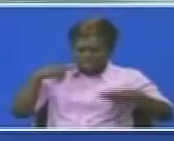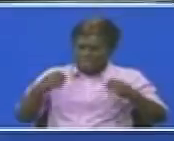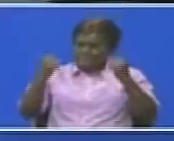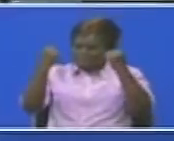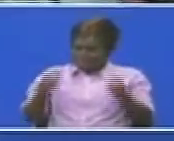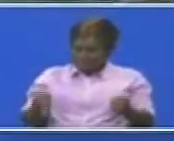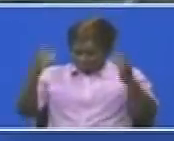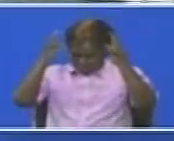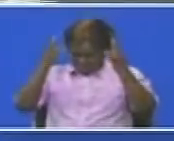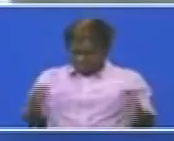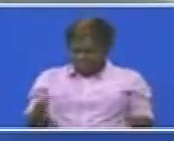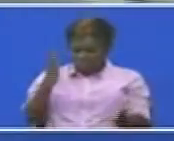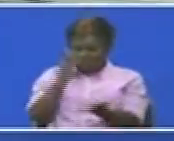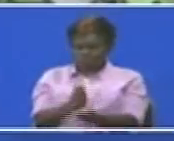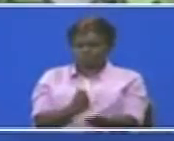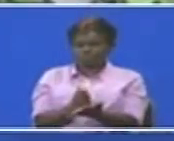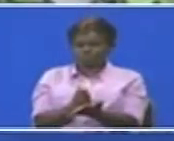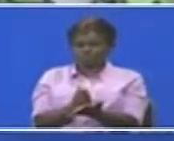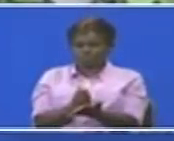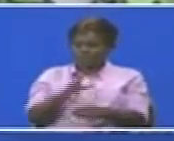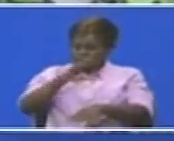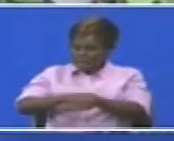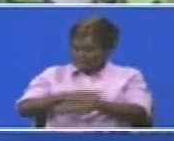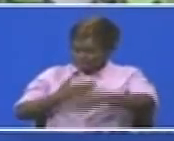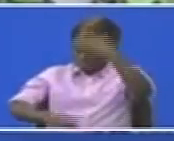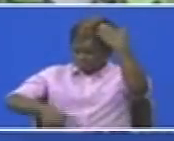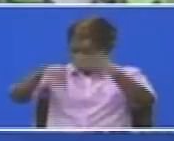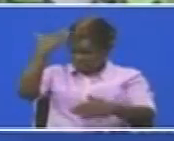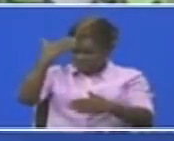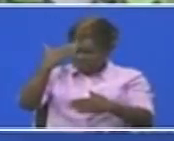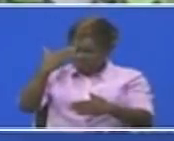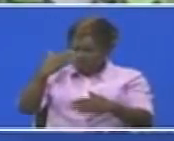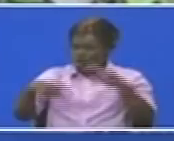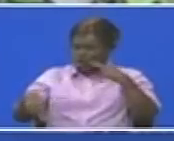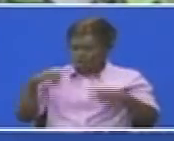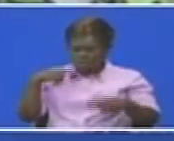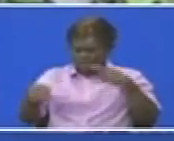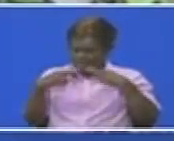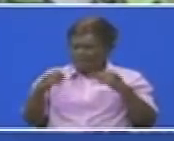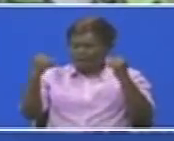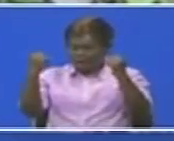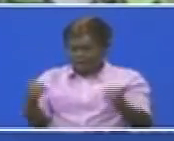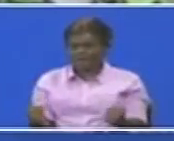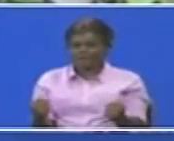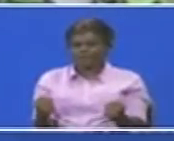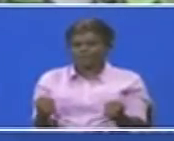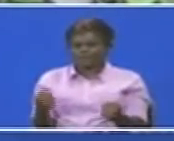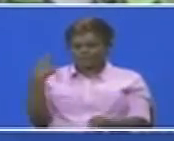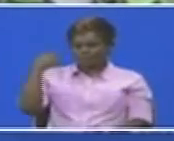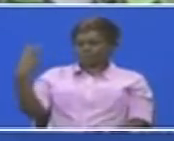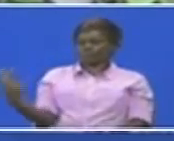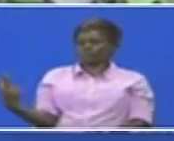he says. To get a qualified staff to run the operations, it was very, very hard. Number